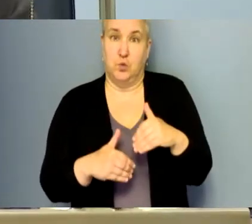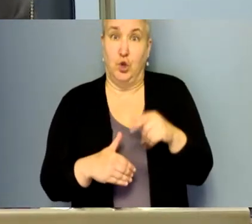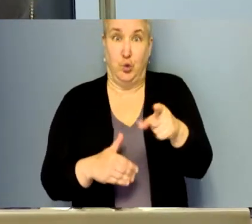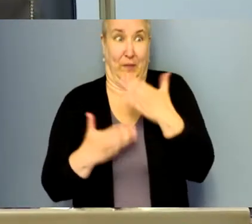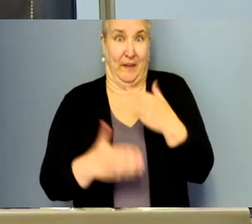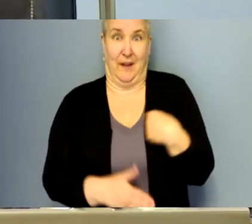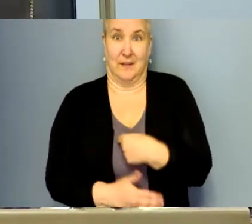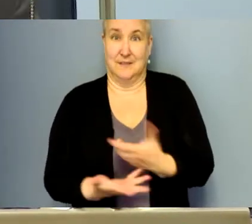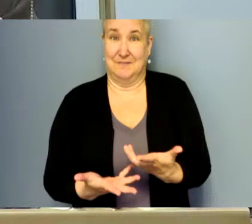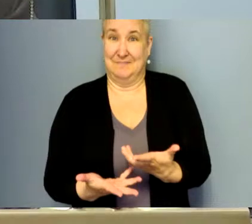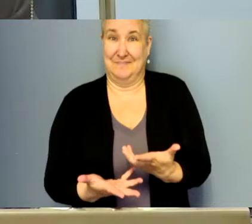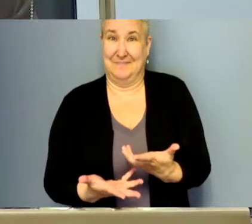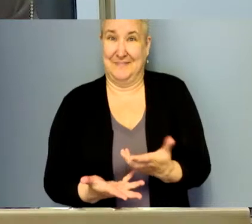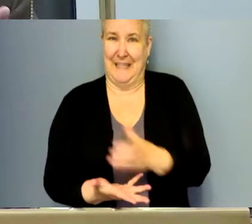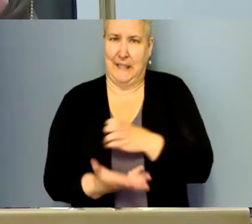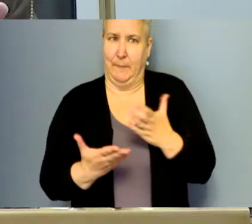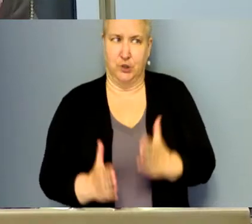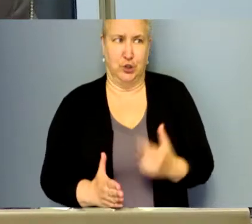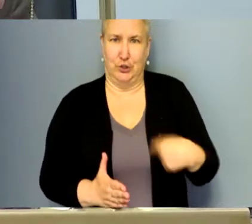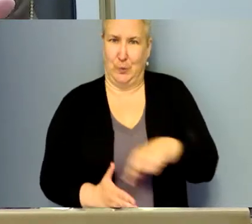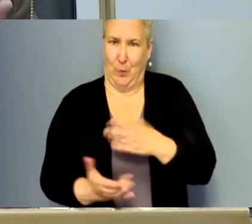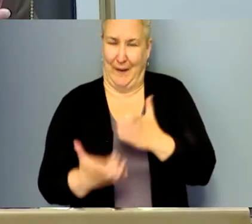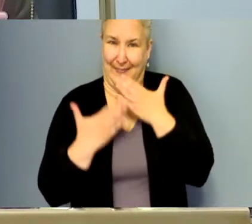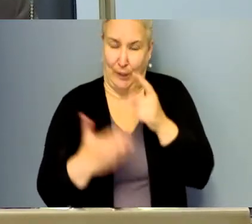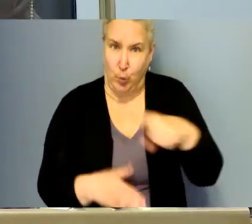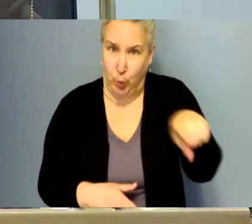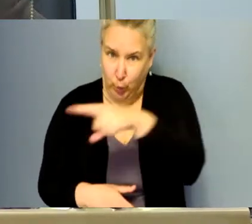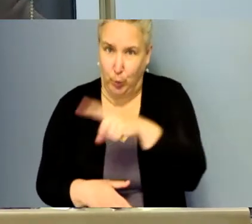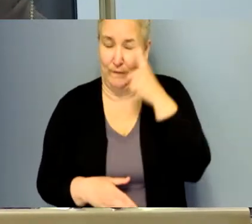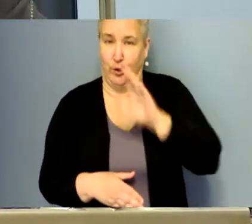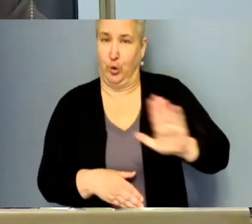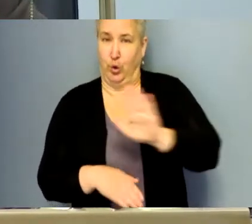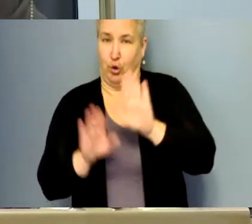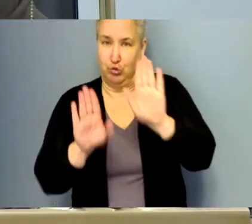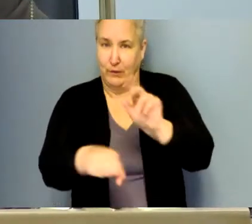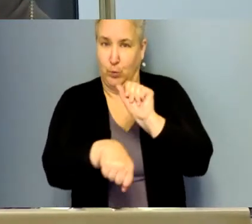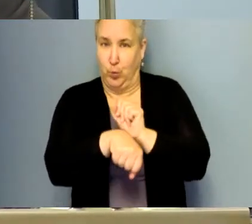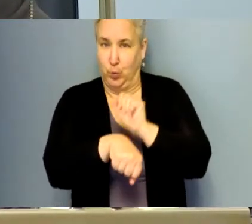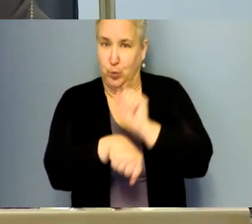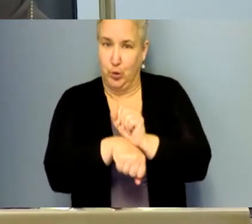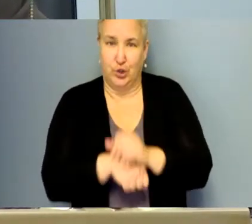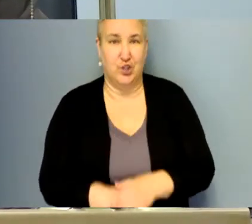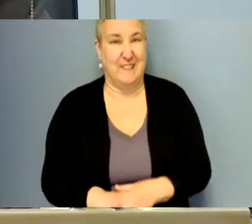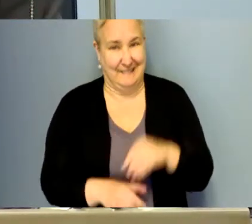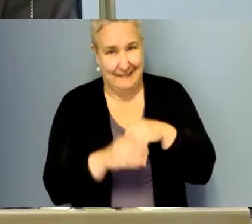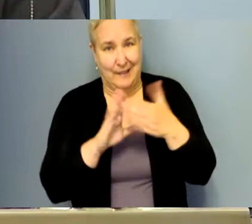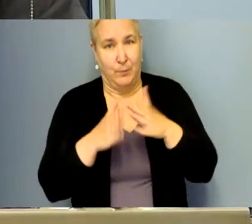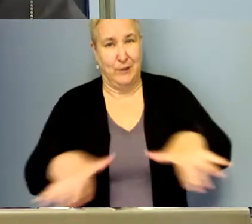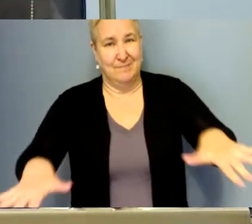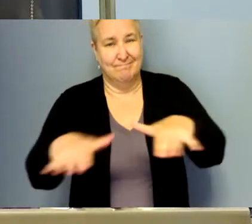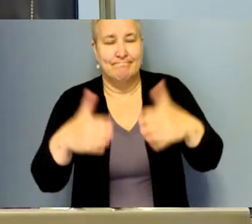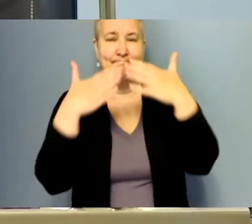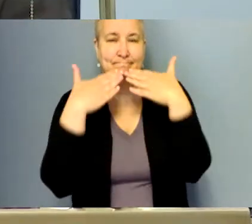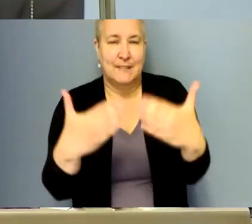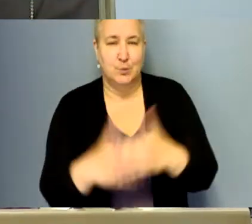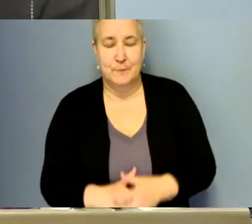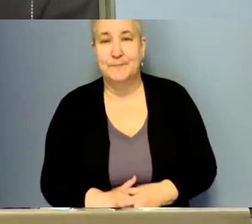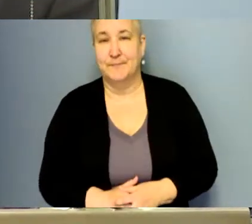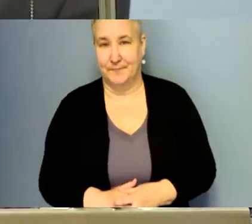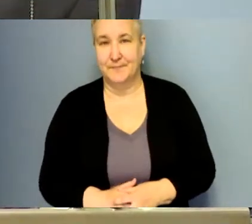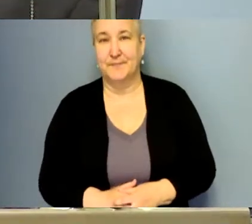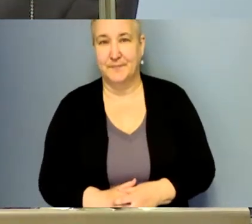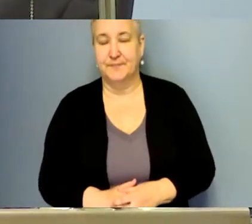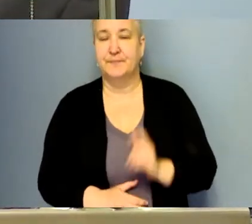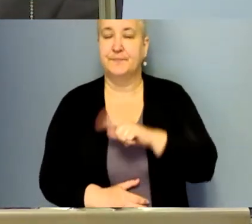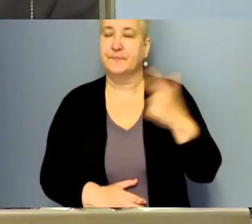us, the commissioners want to thank you for the great work that you're doing out in our community. Thank you.